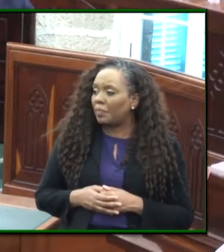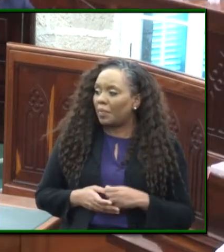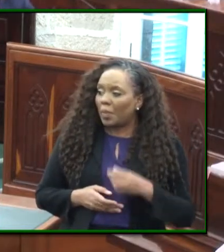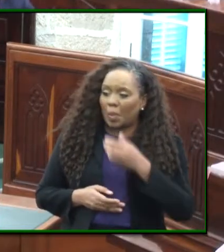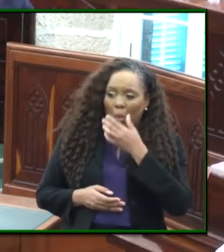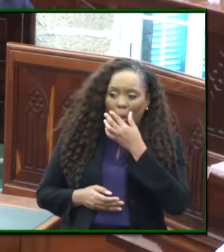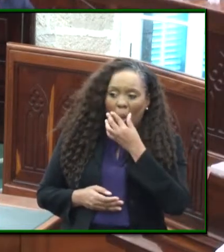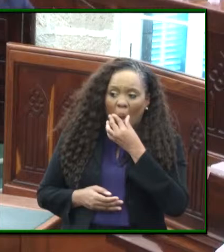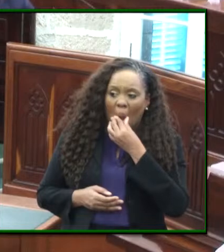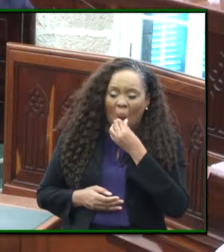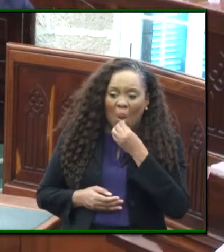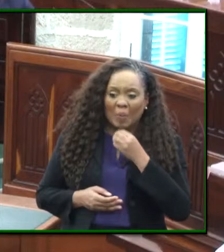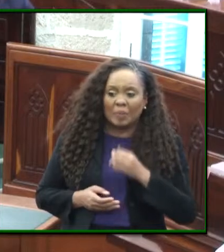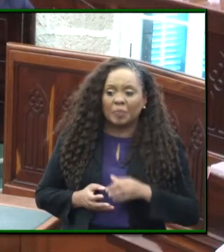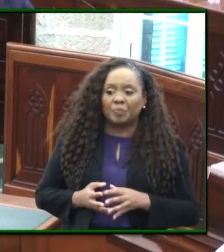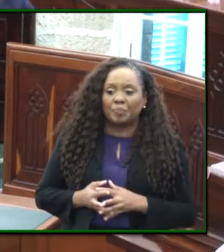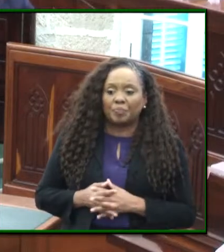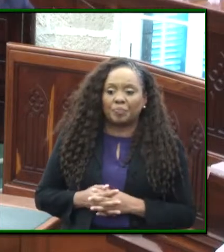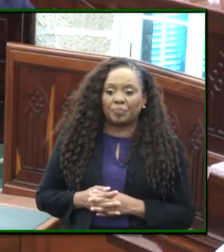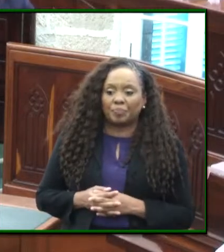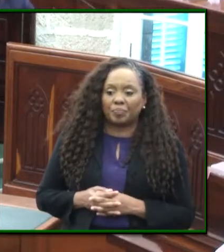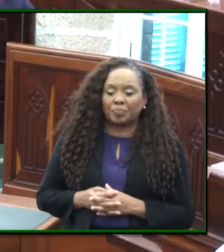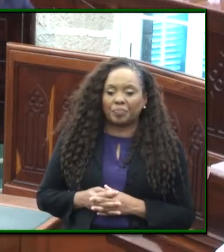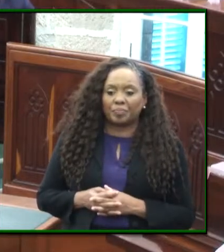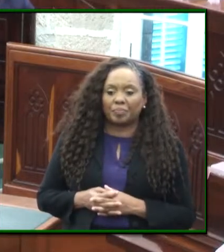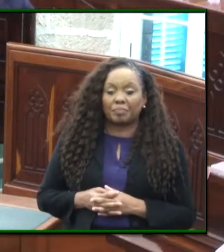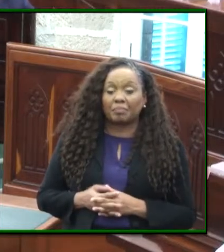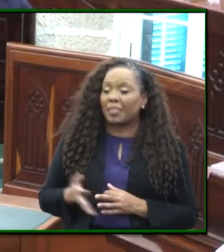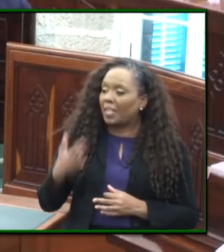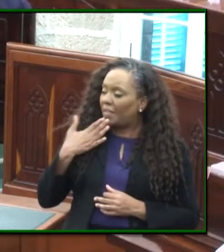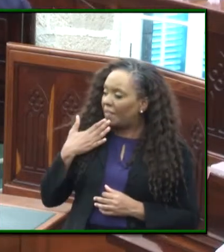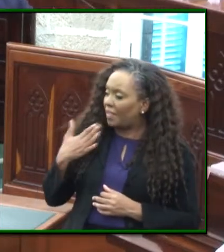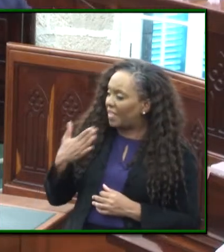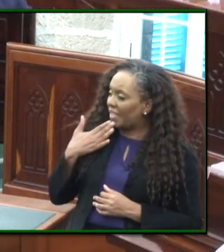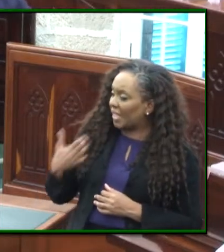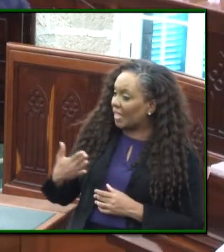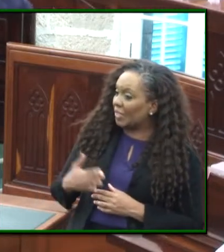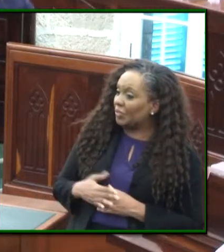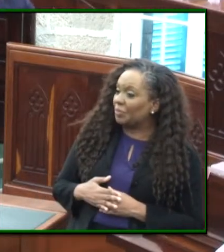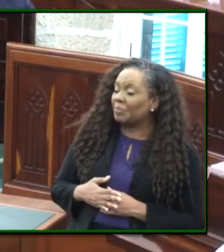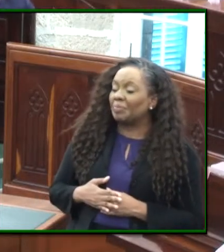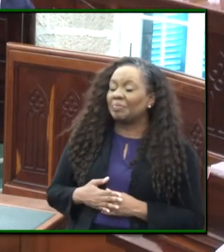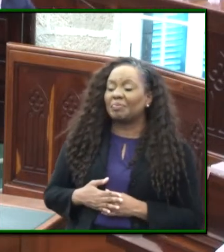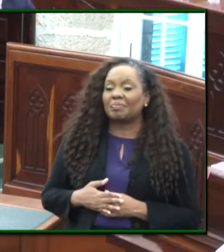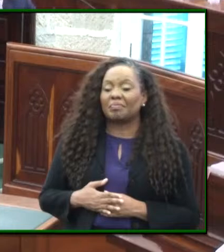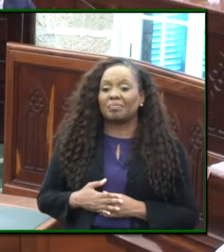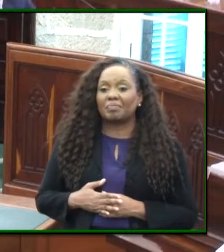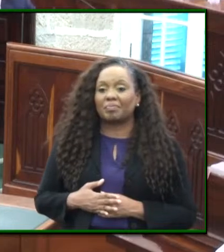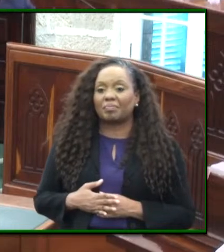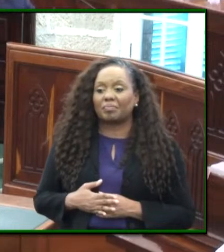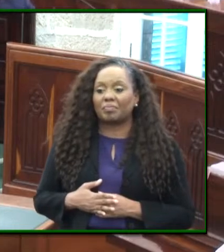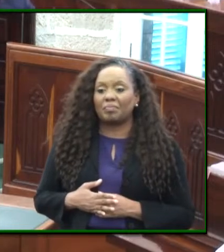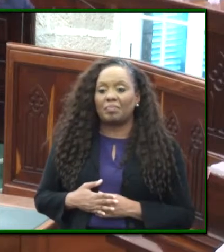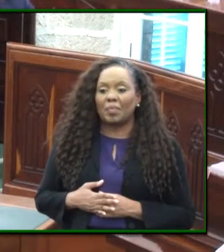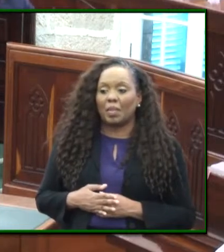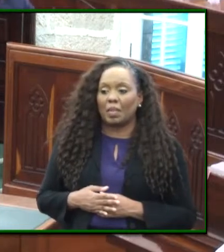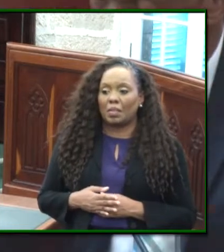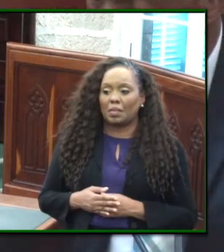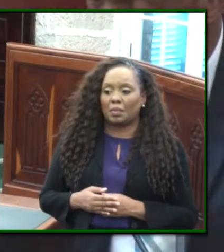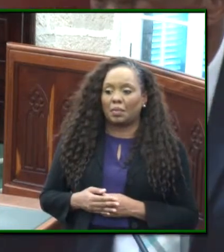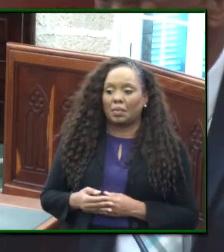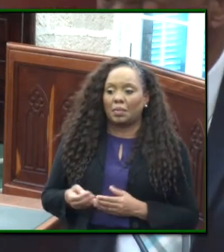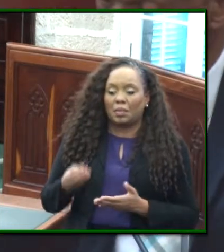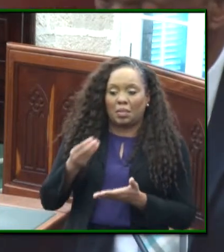Thank you very much, Honourable Member. The estimates for the